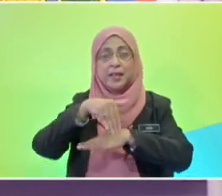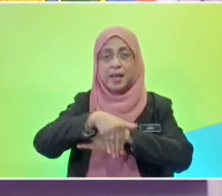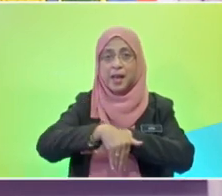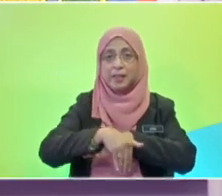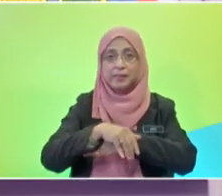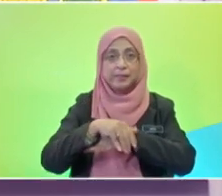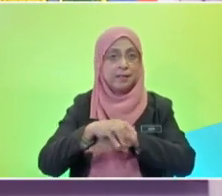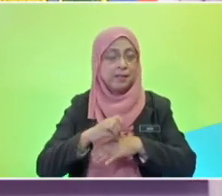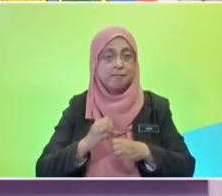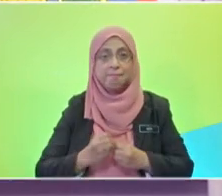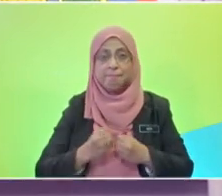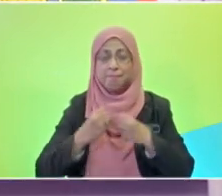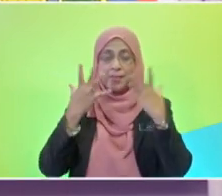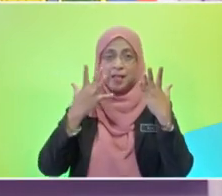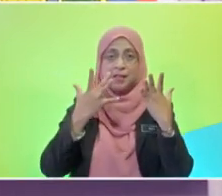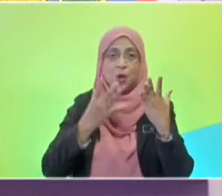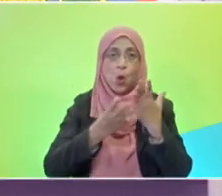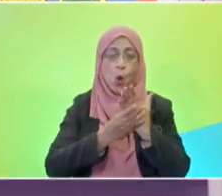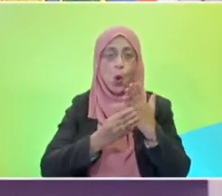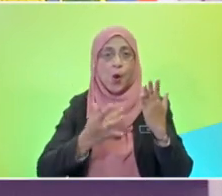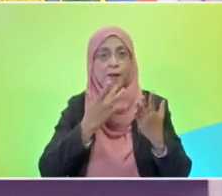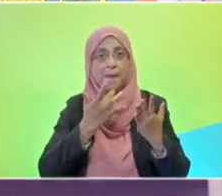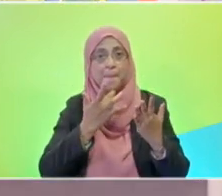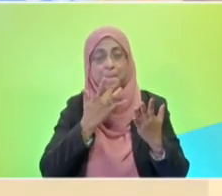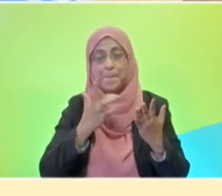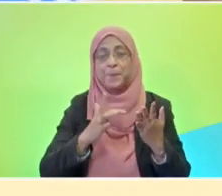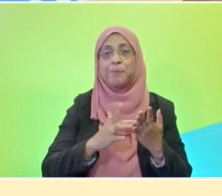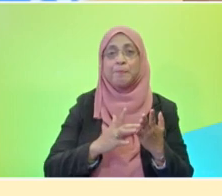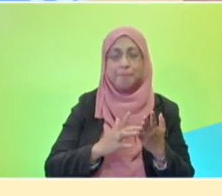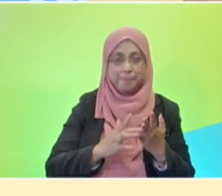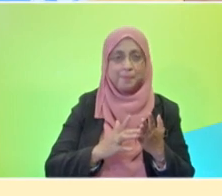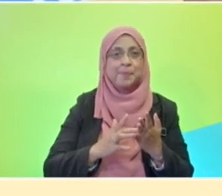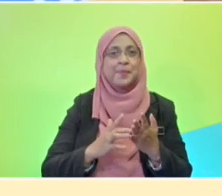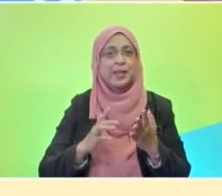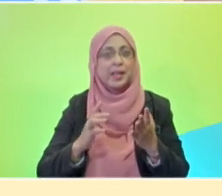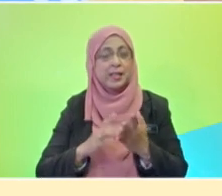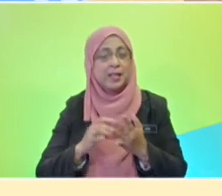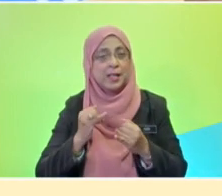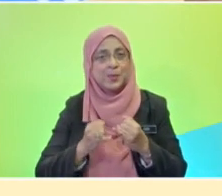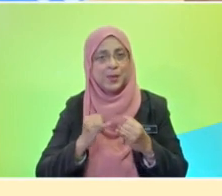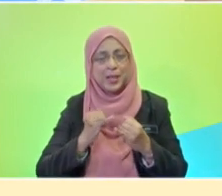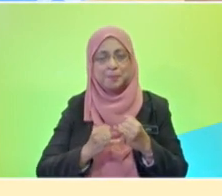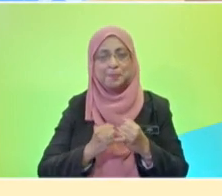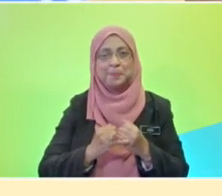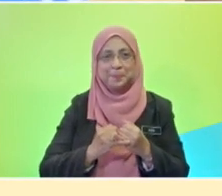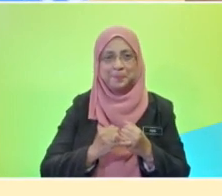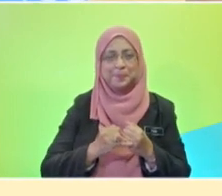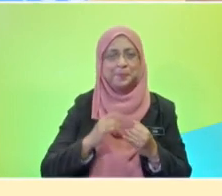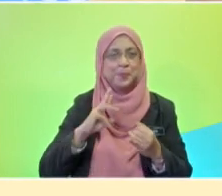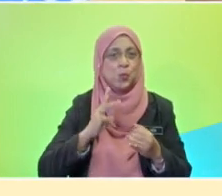light oil lamps to brighten up our house. And then after that, we